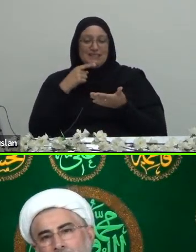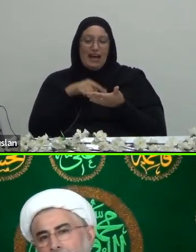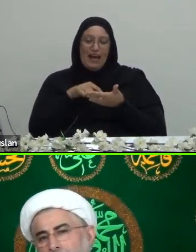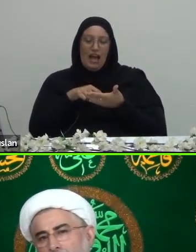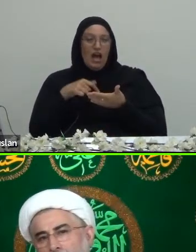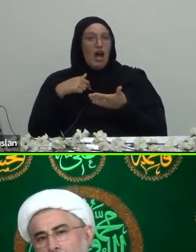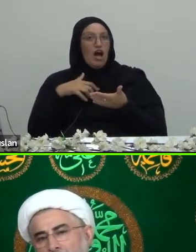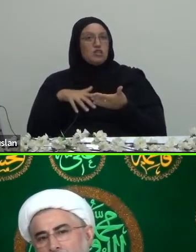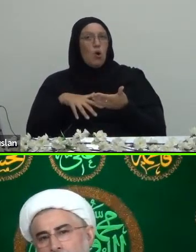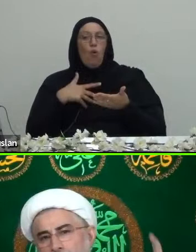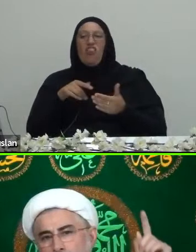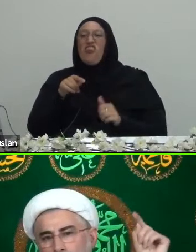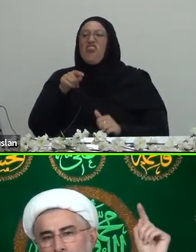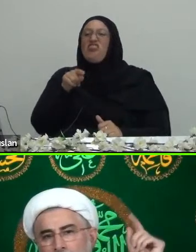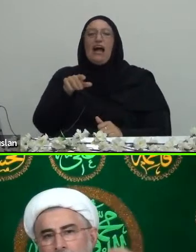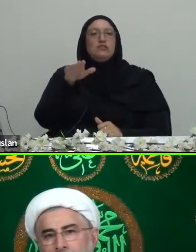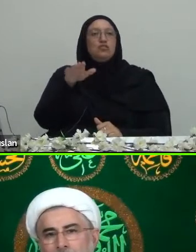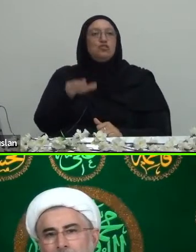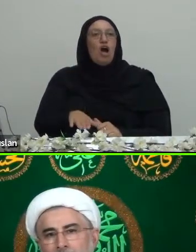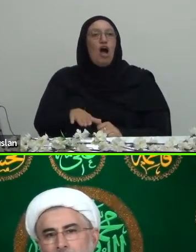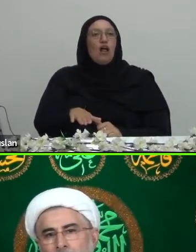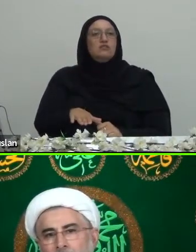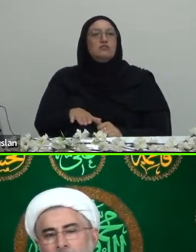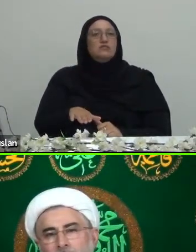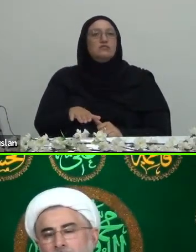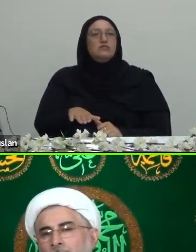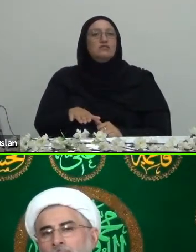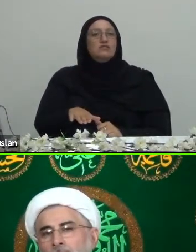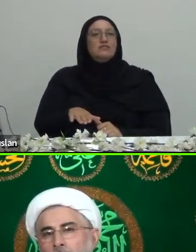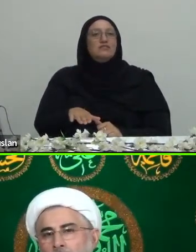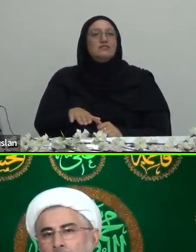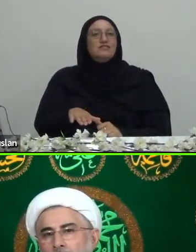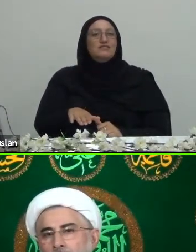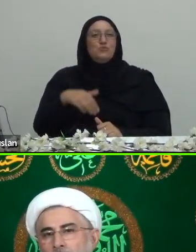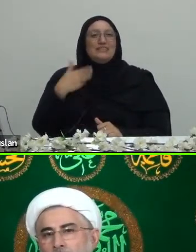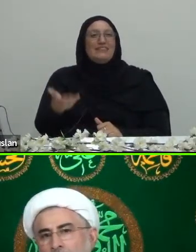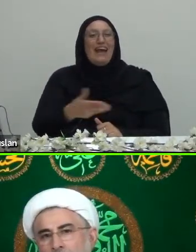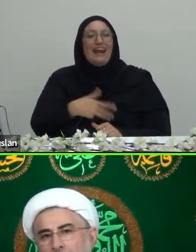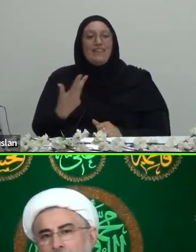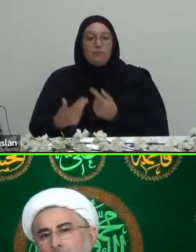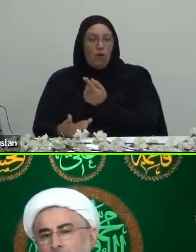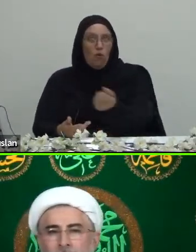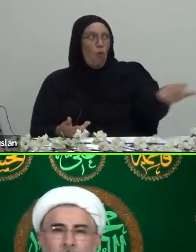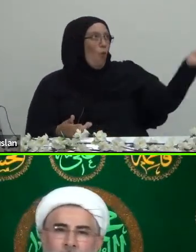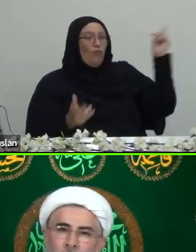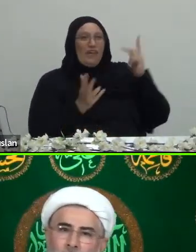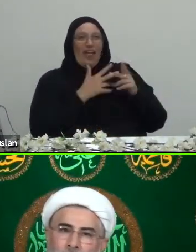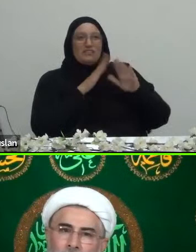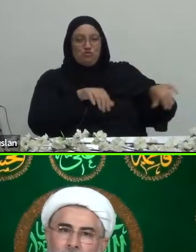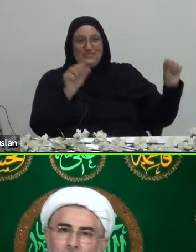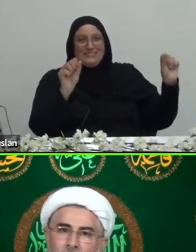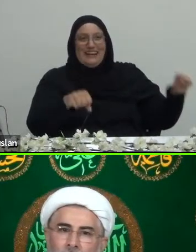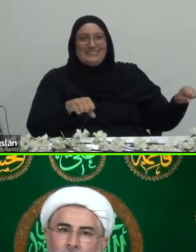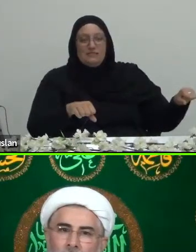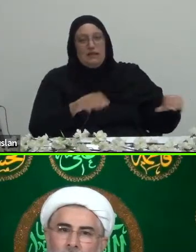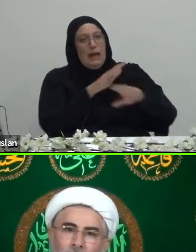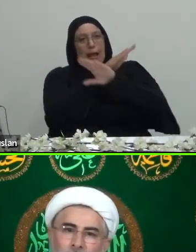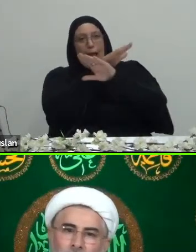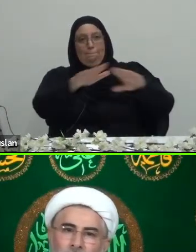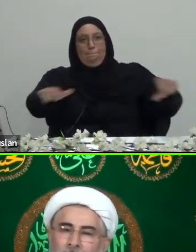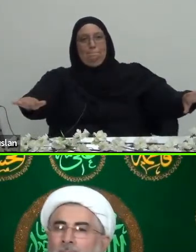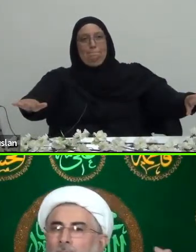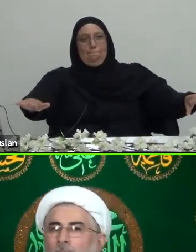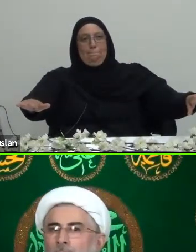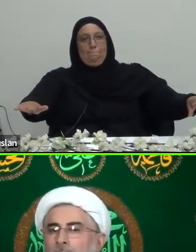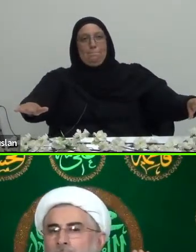certain child or beneficiary, potential inheritance beneficiary, to receive anything at all, this is forbidden. I have no right